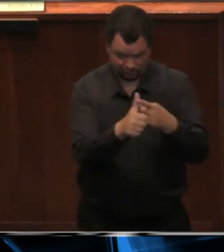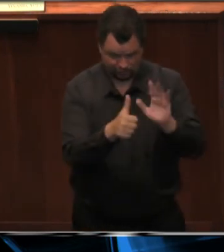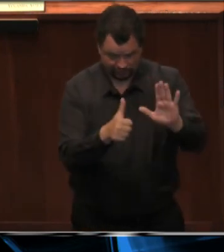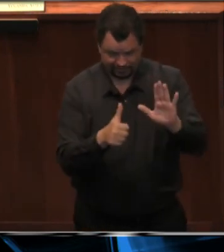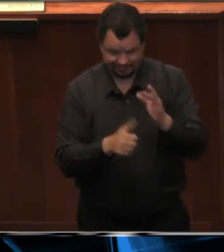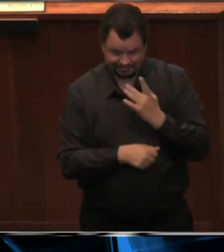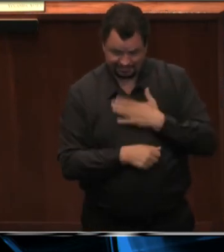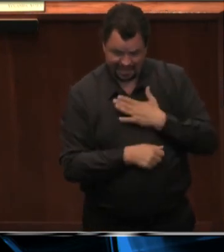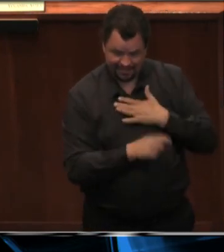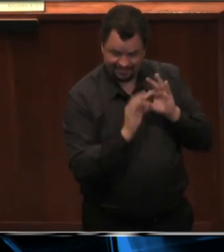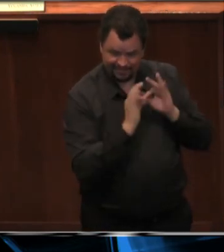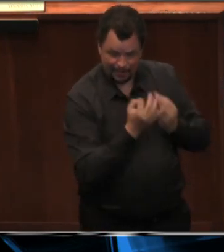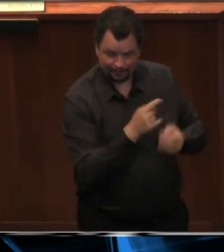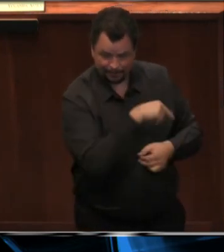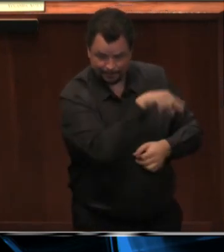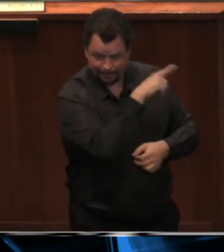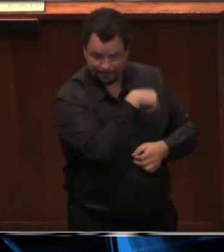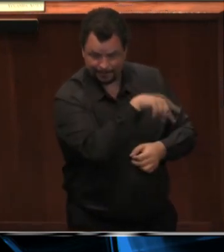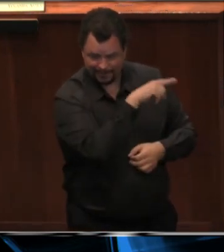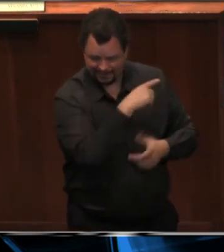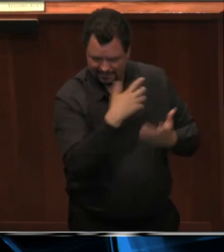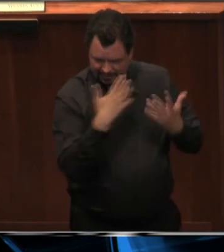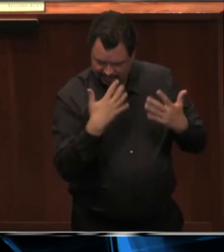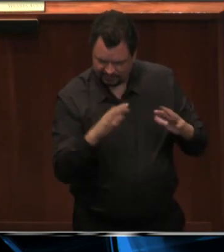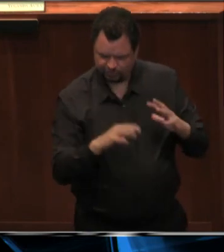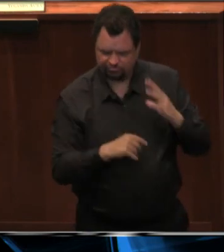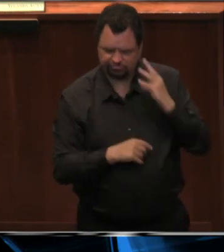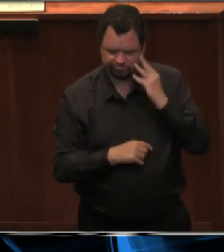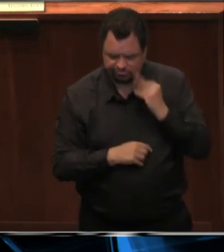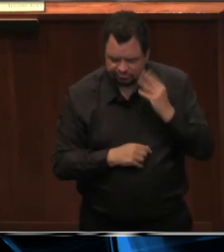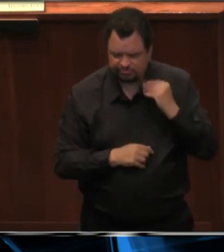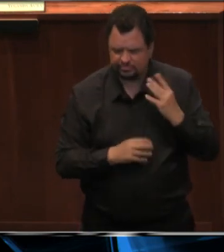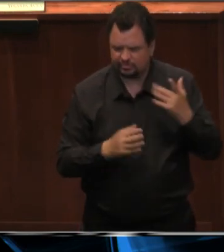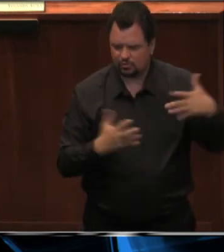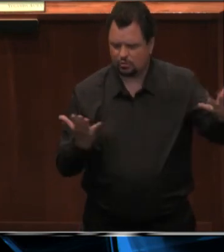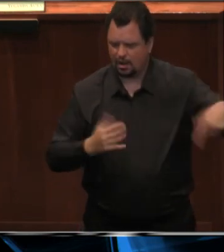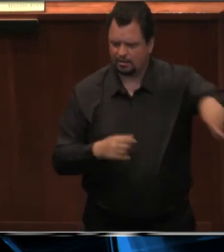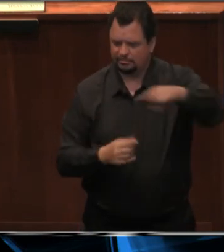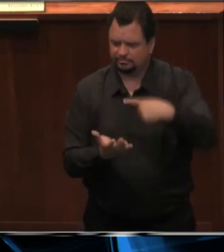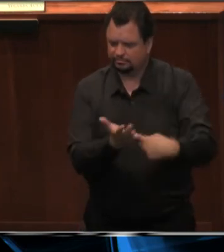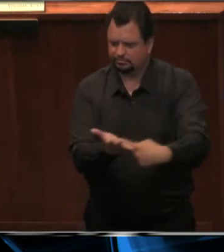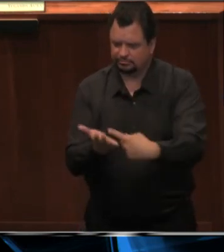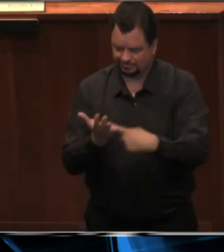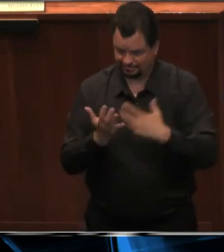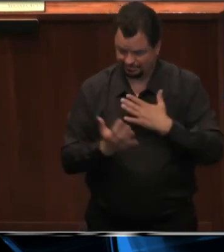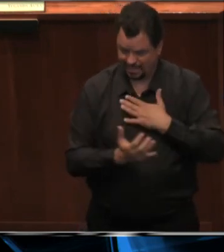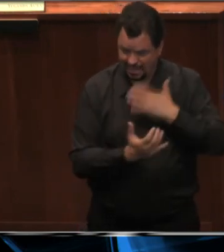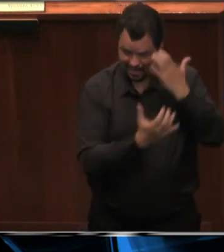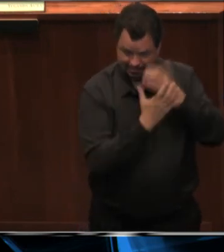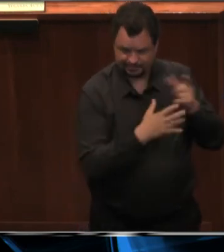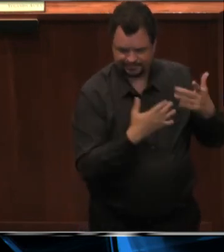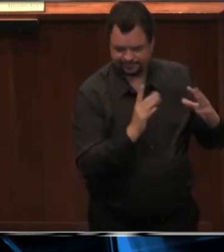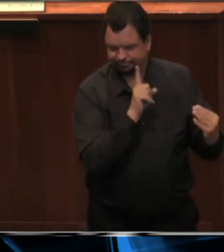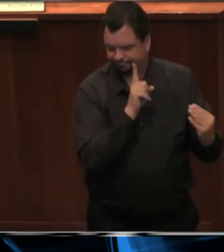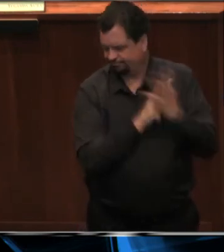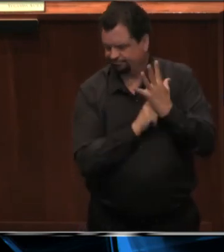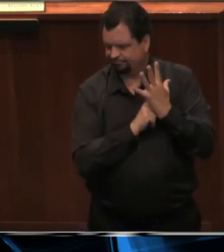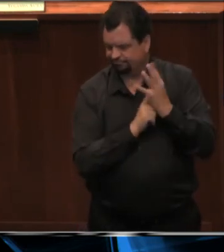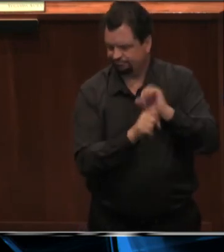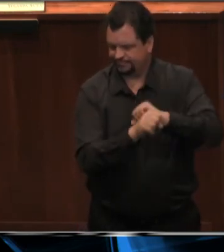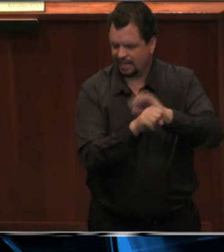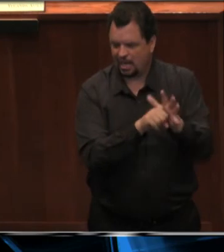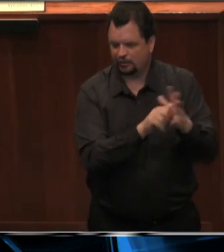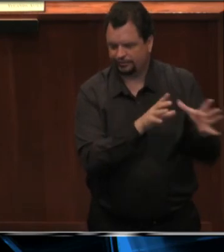to experience exactly what Dr. Johnson talked about this morning, when my husband was exposed to a COVID positive person at work in an office of 10